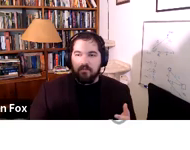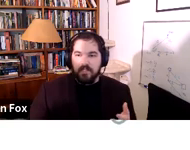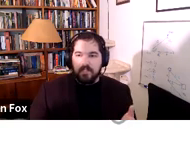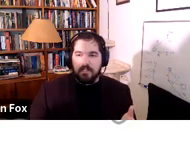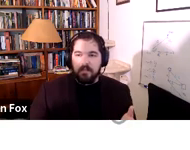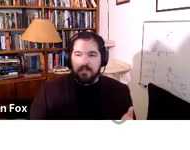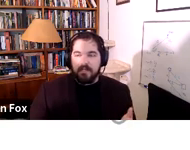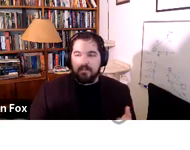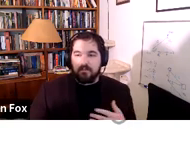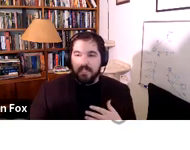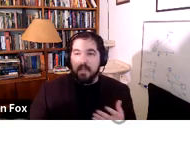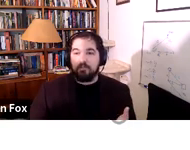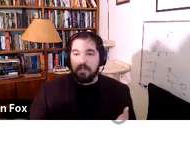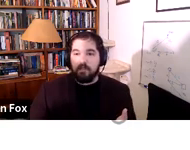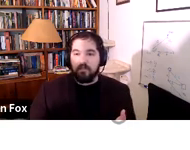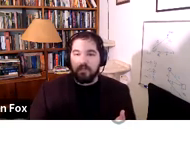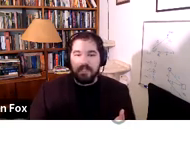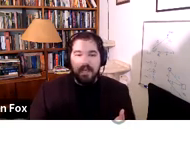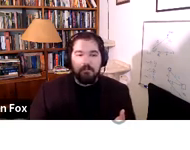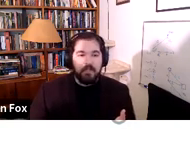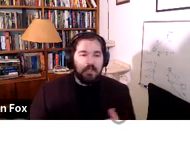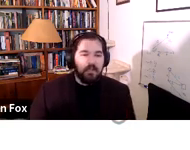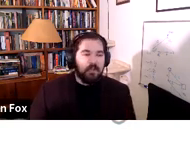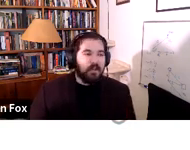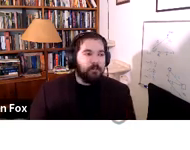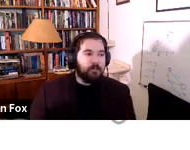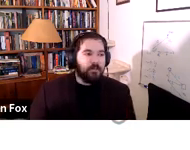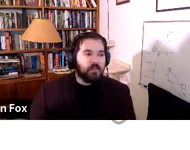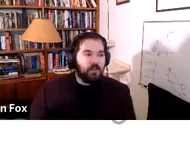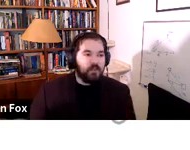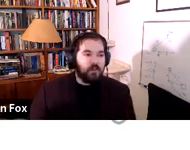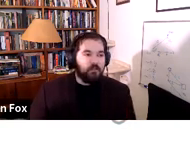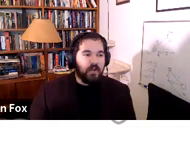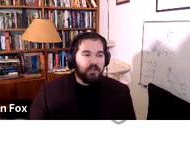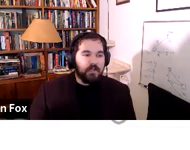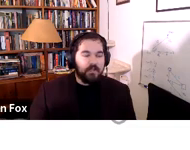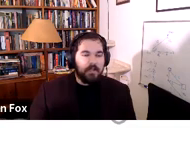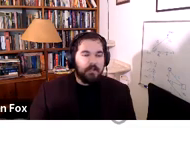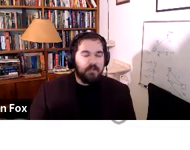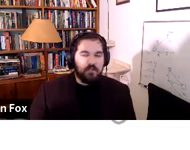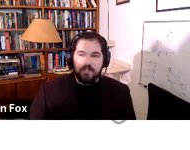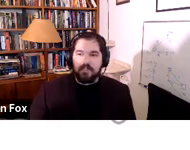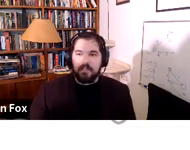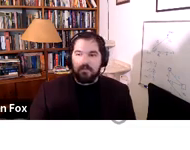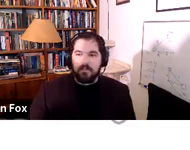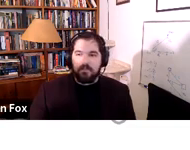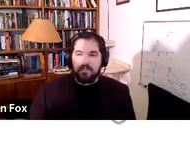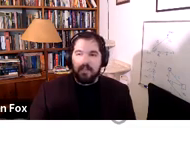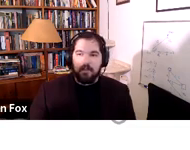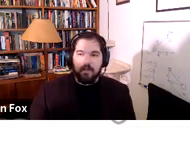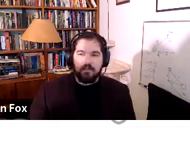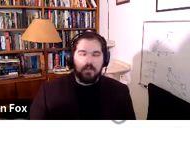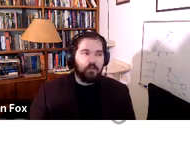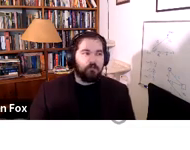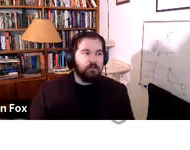detection, voice to text to caption people in real time. There's also projects that just recently